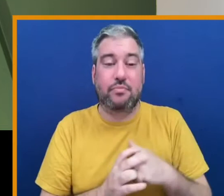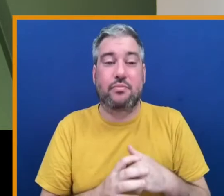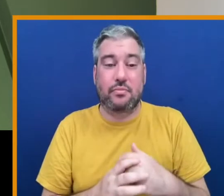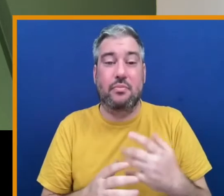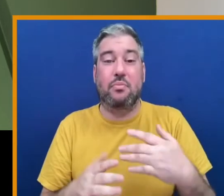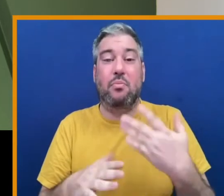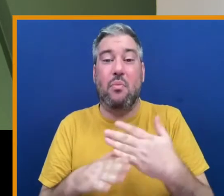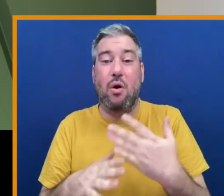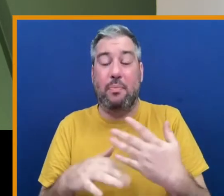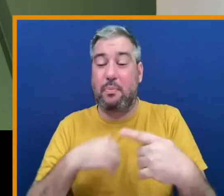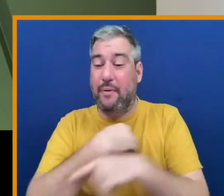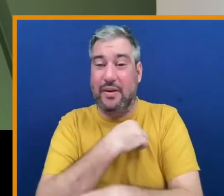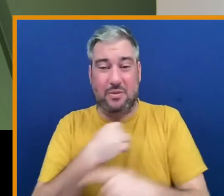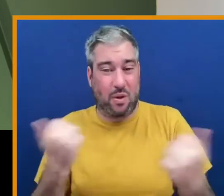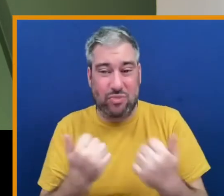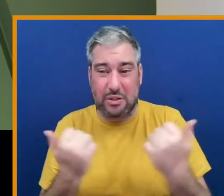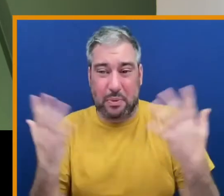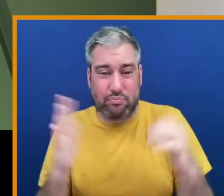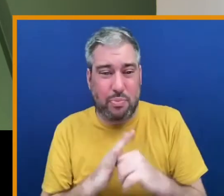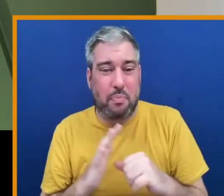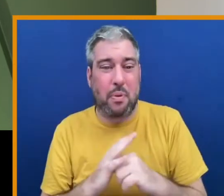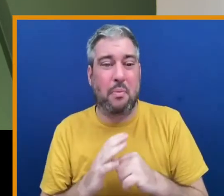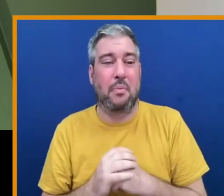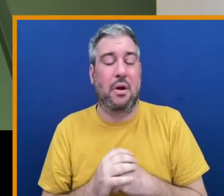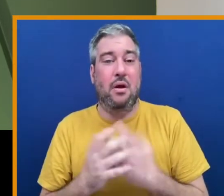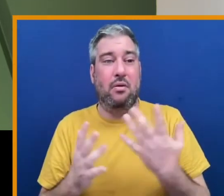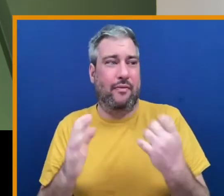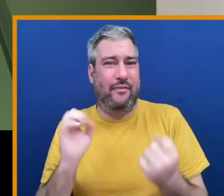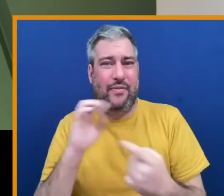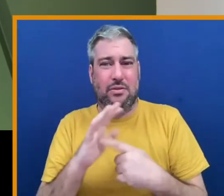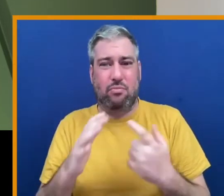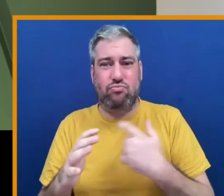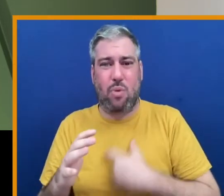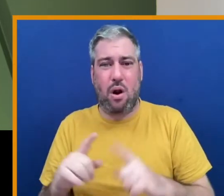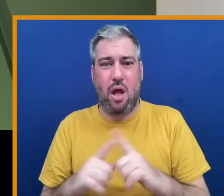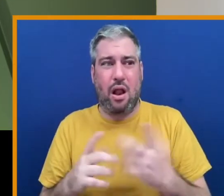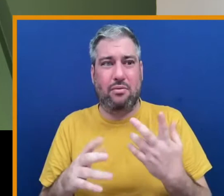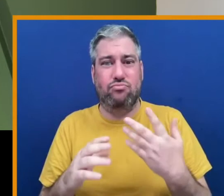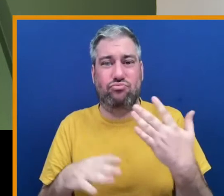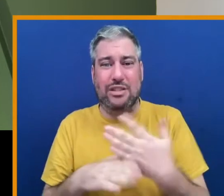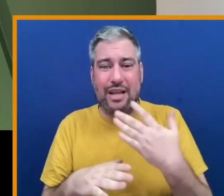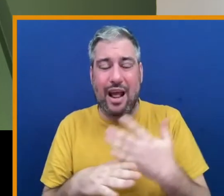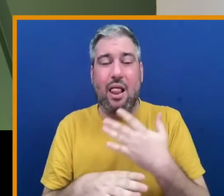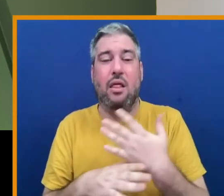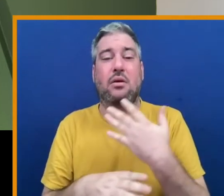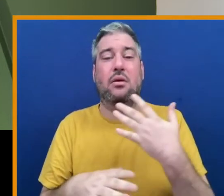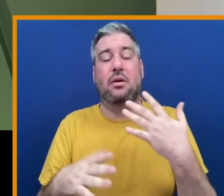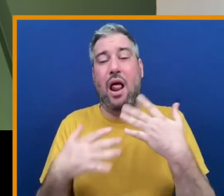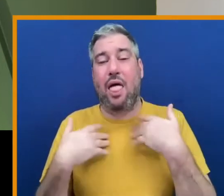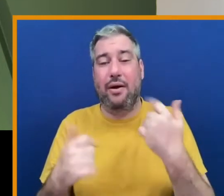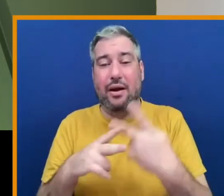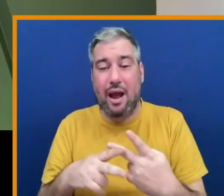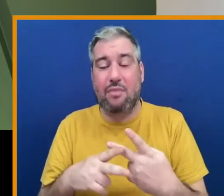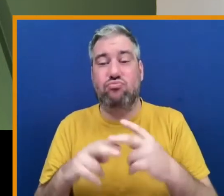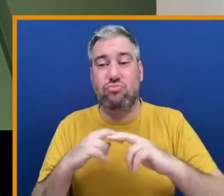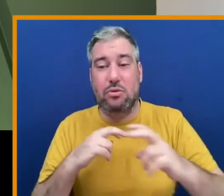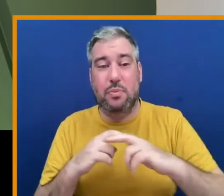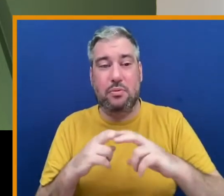top up wages which are too low to live on. If you're young in the UK, you're also battling unaffordable housing